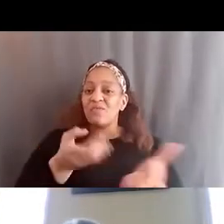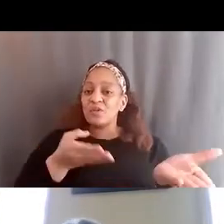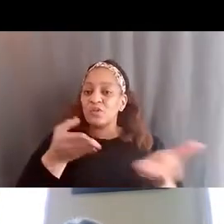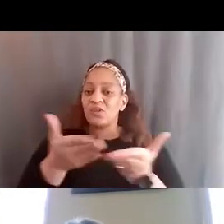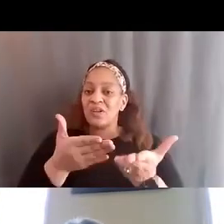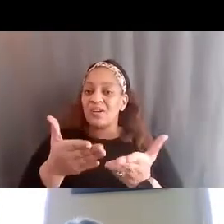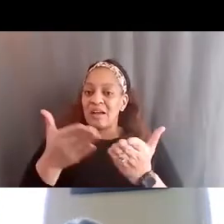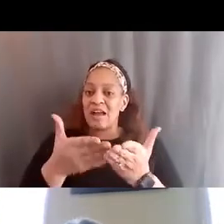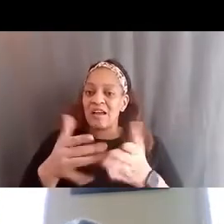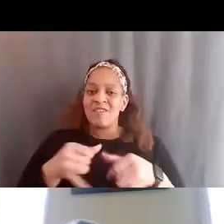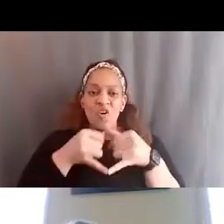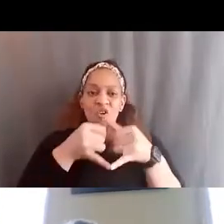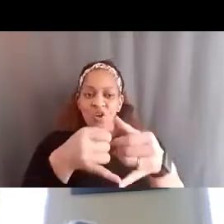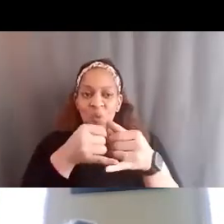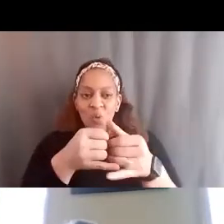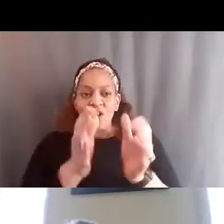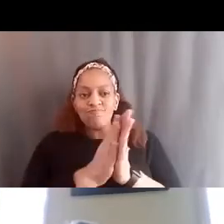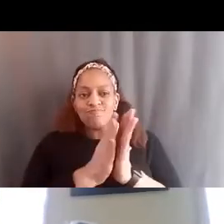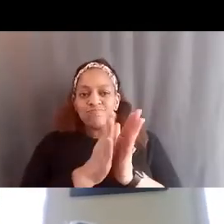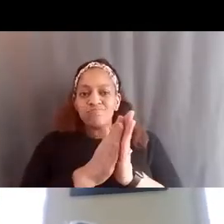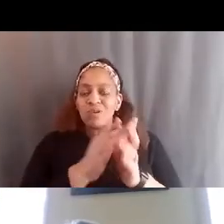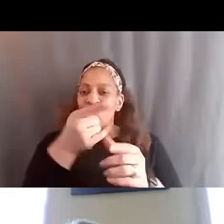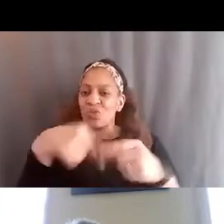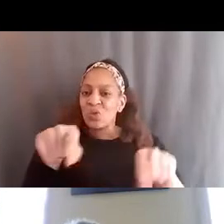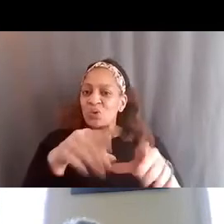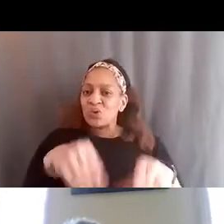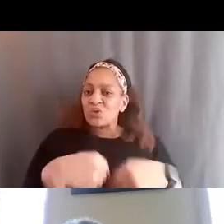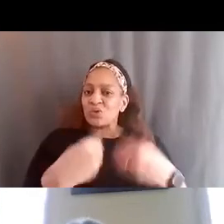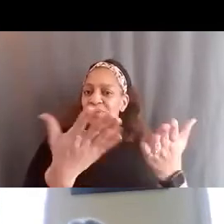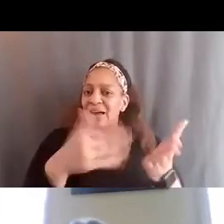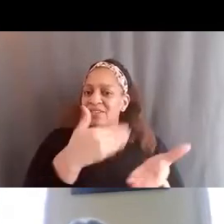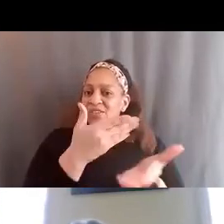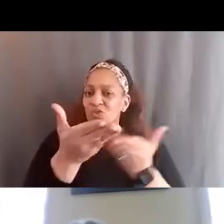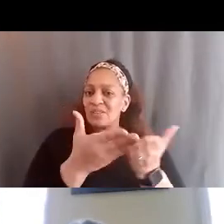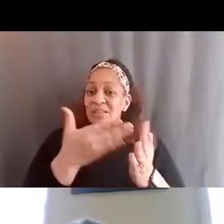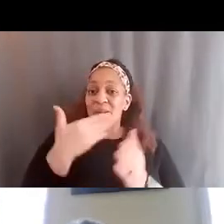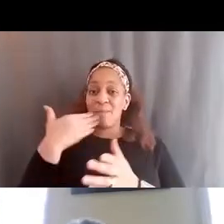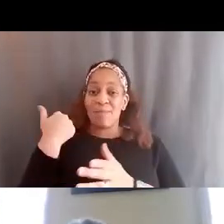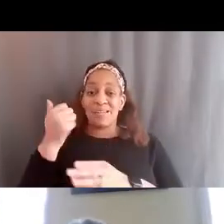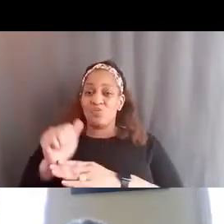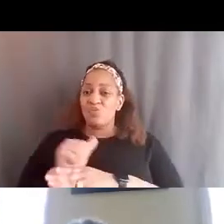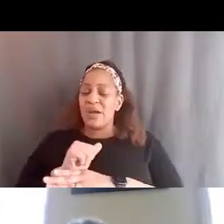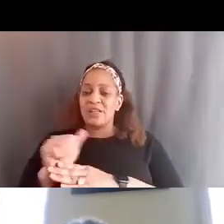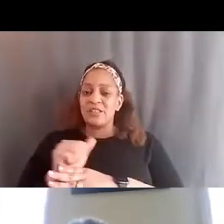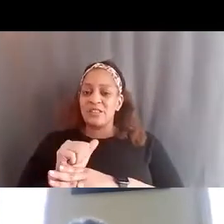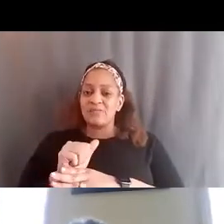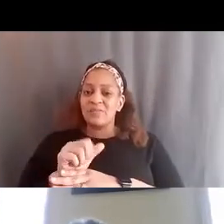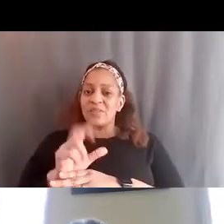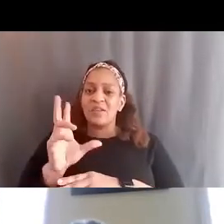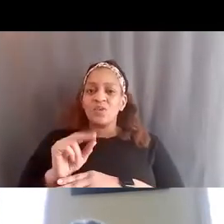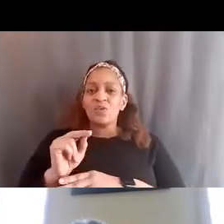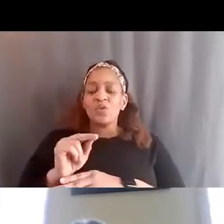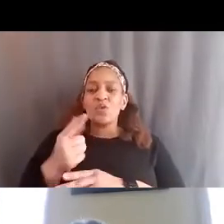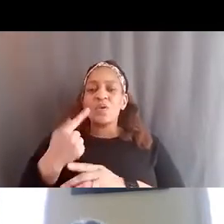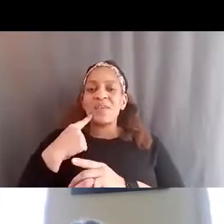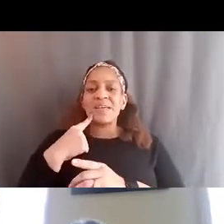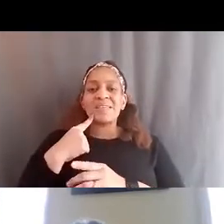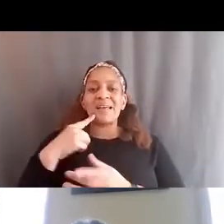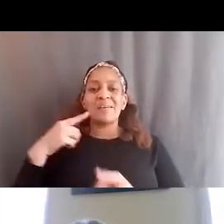supported employment providers for using what we recognize as best practice. Those are things like fading of the job